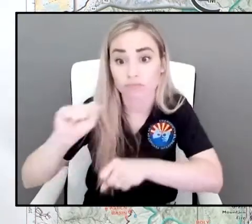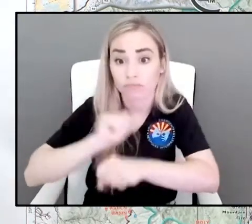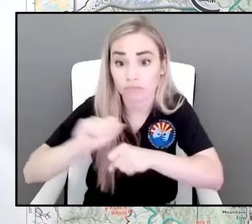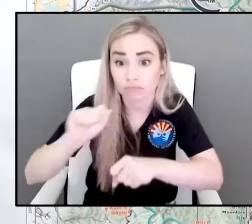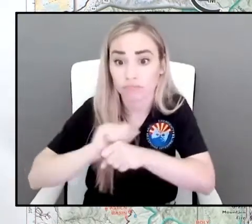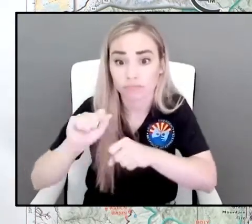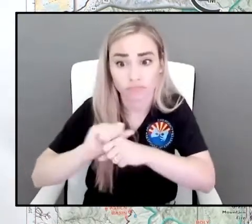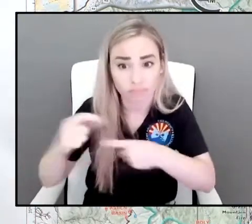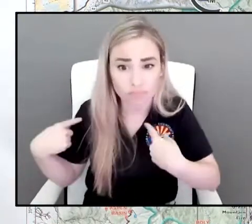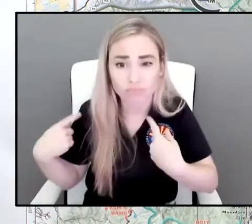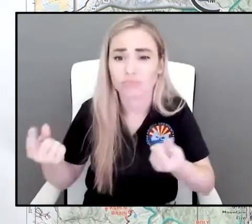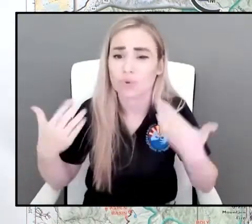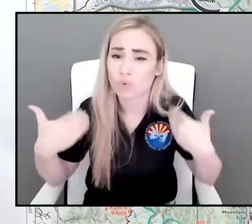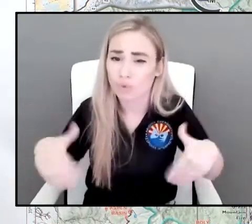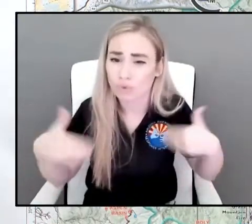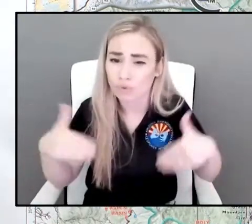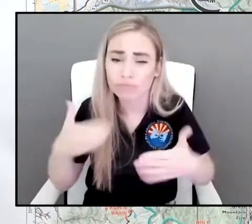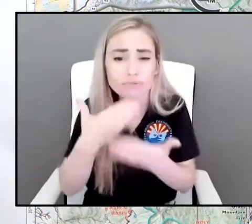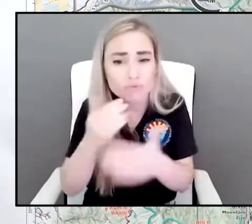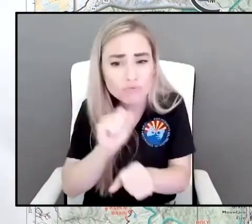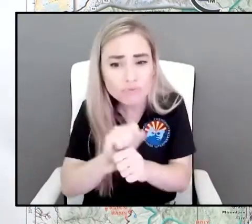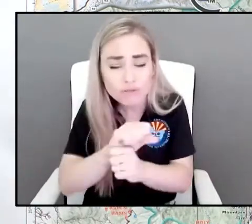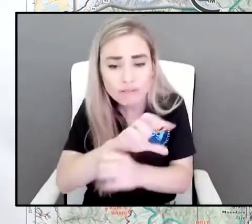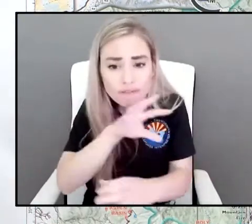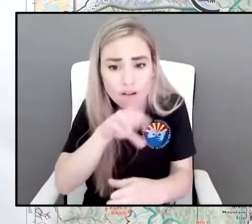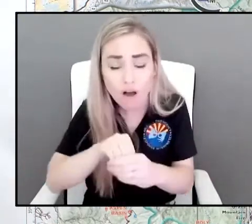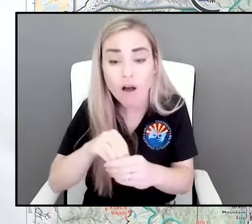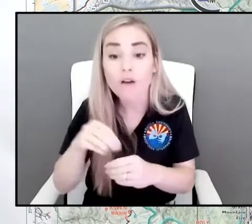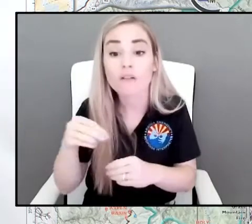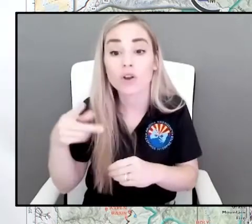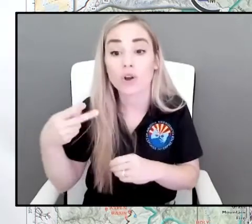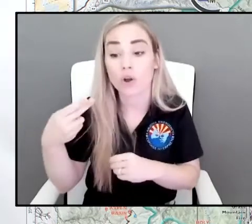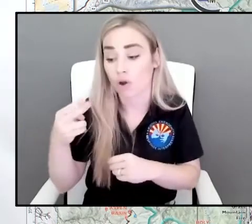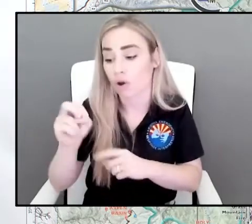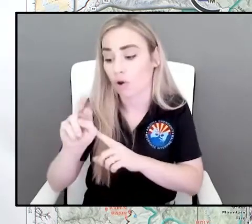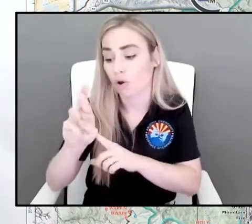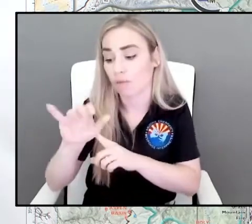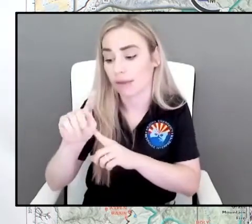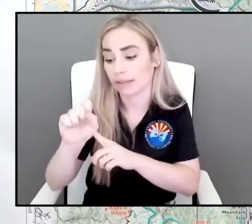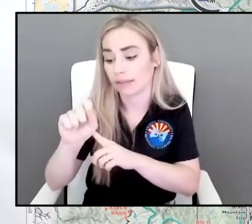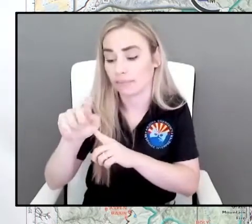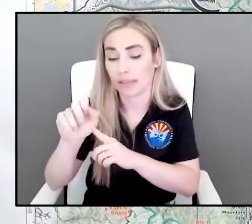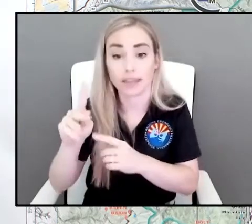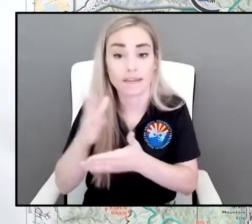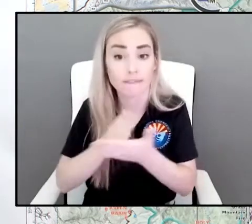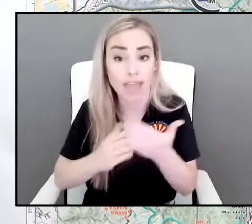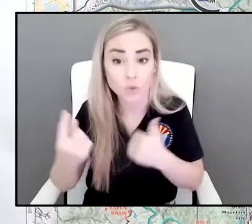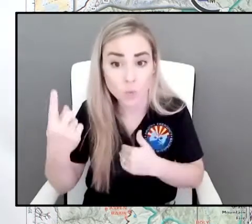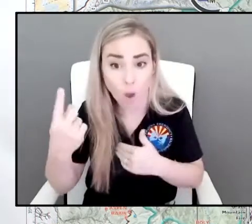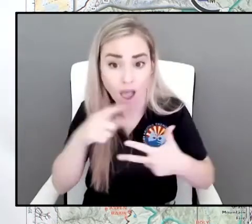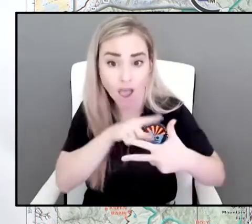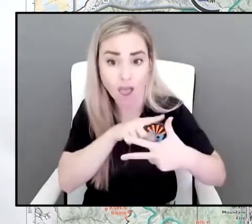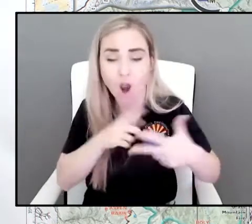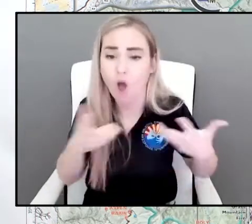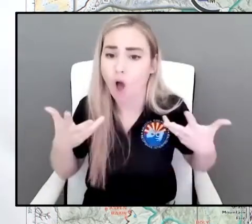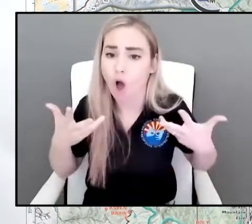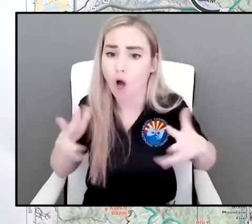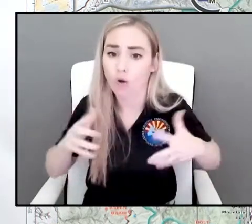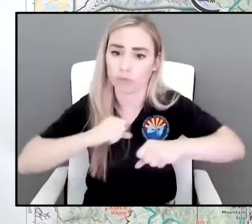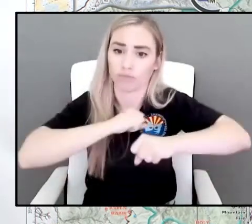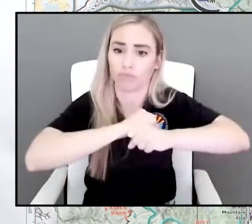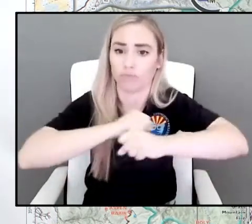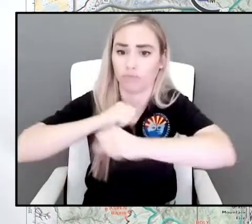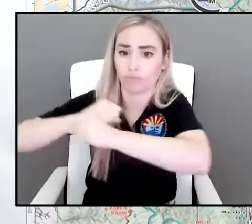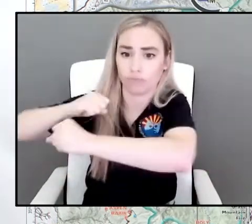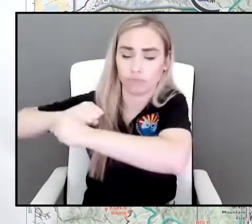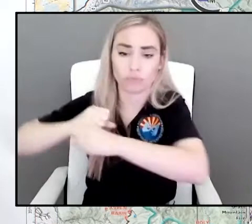lot of good work done. In Hermits Peak Phase 1, we've already storm-proofed a lot of our roads. That means that we're clearing